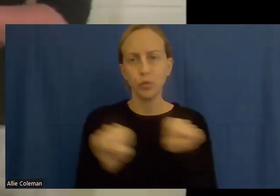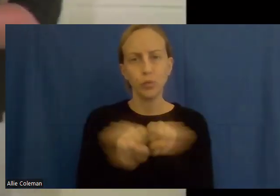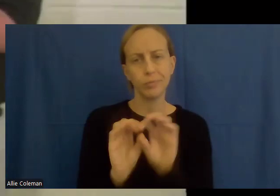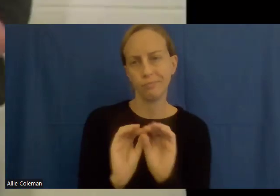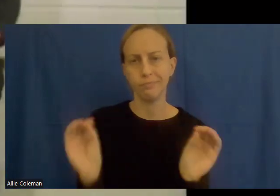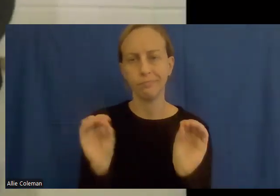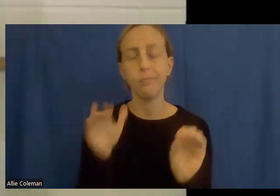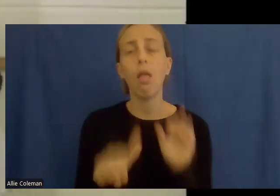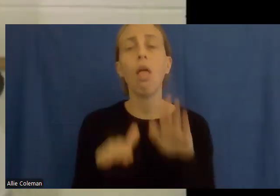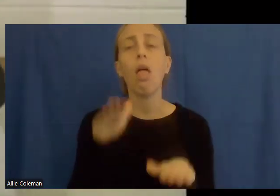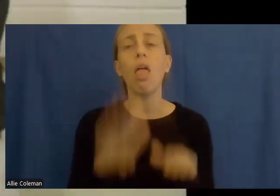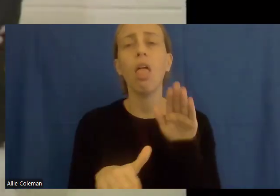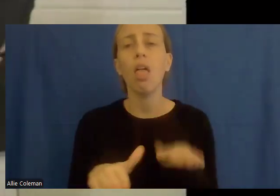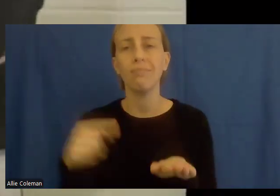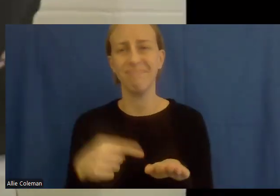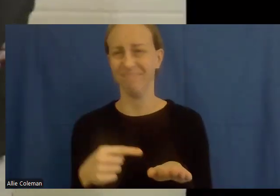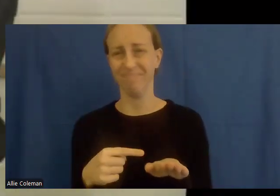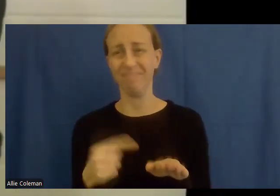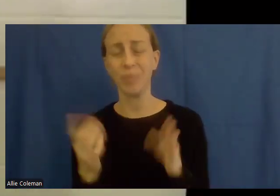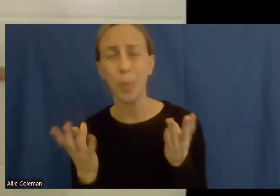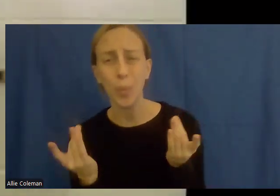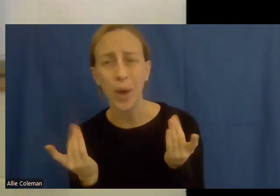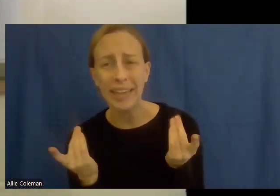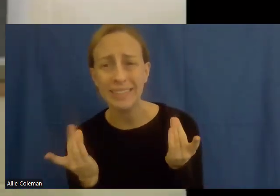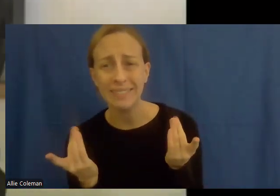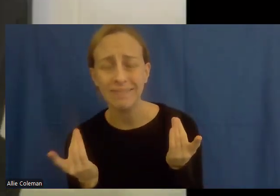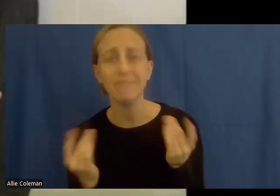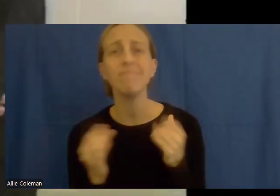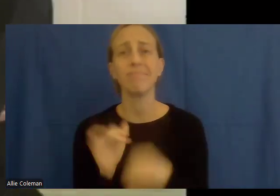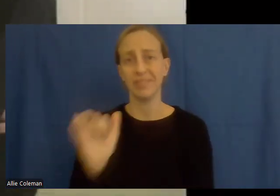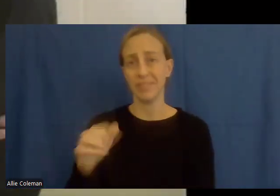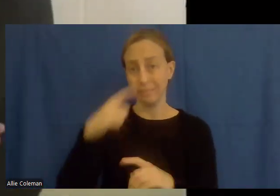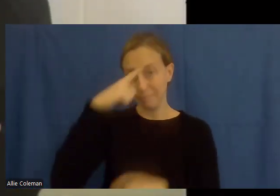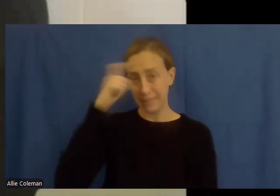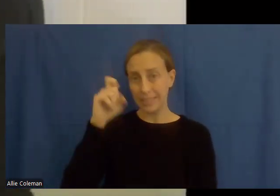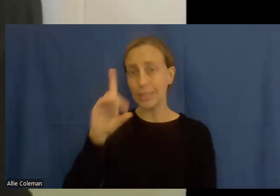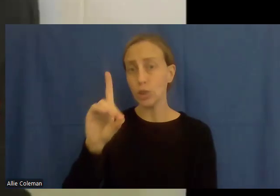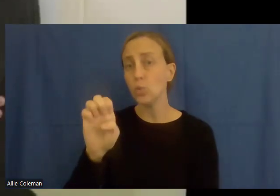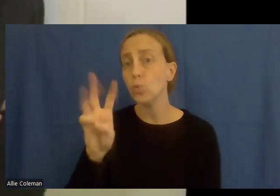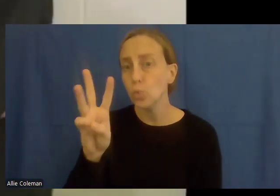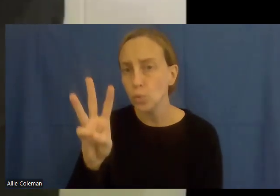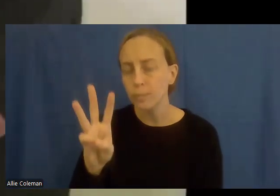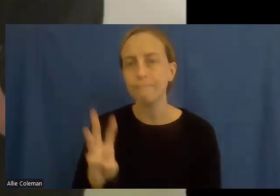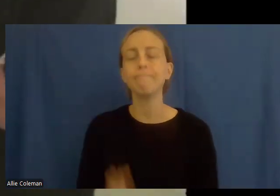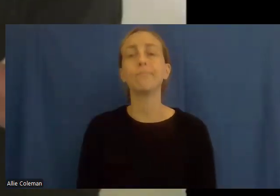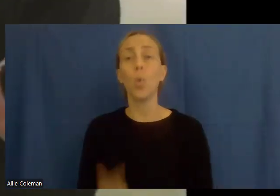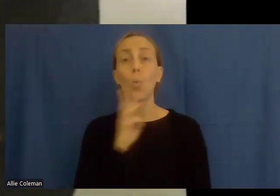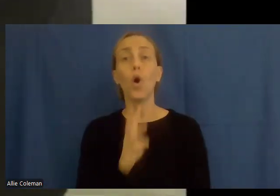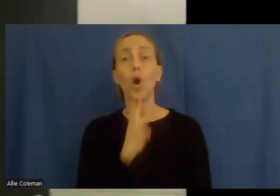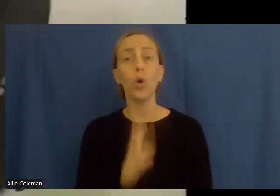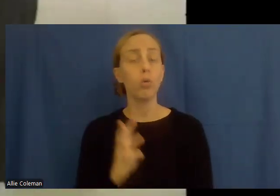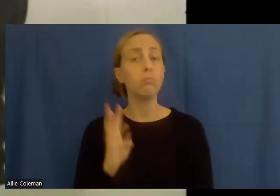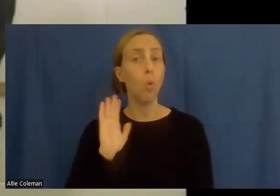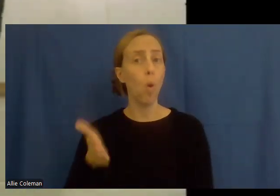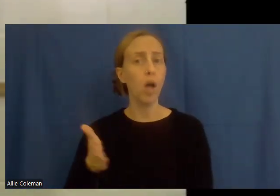running barefoot through the grass in the morning, your feet might get wet. That's from dew or water that was out of the atmosphere